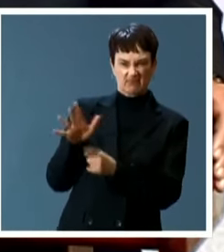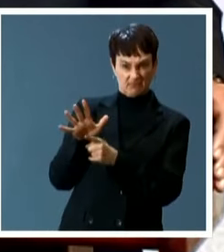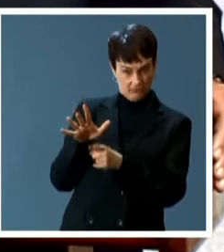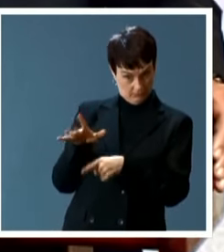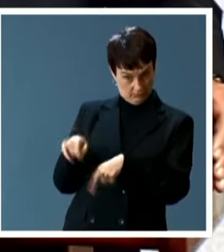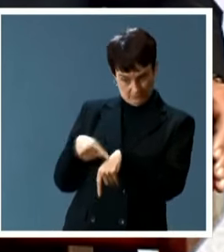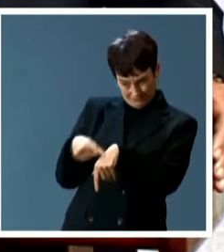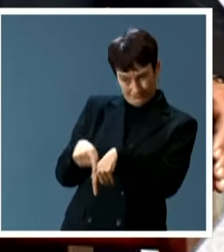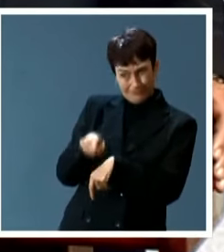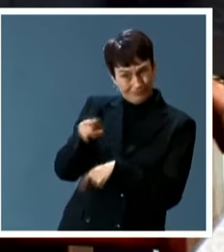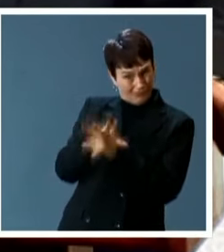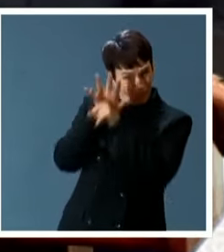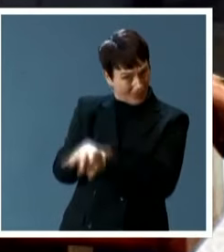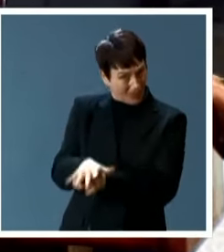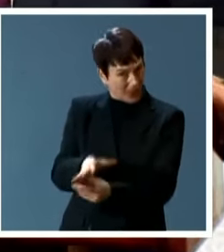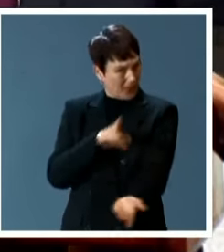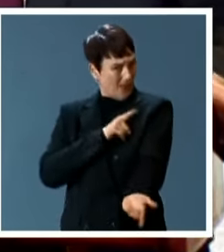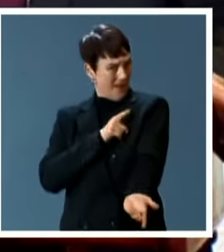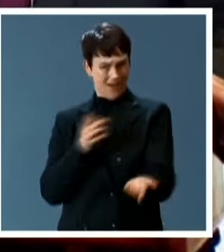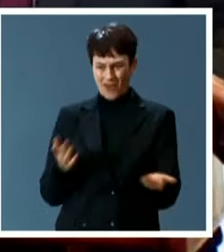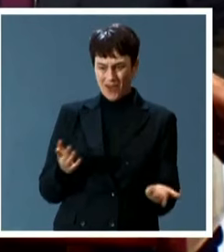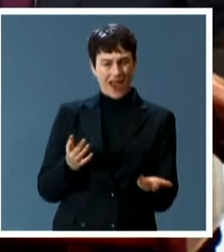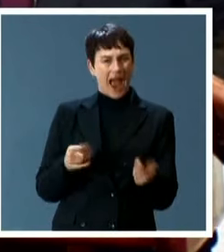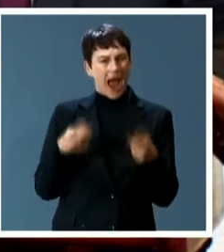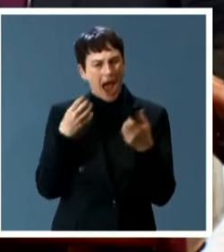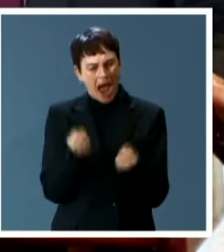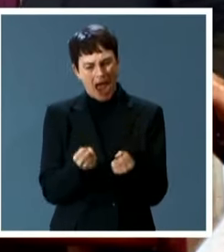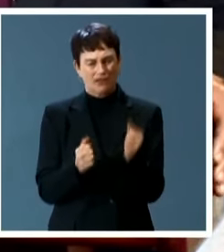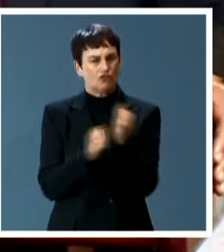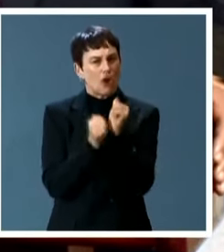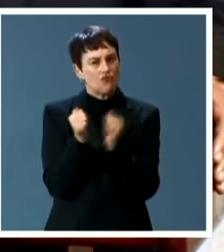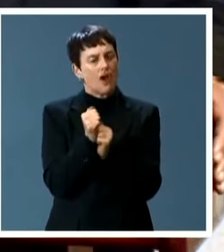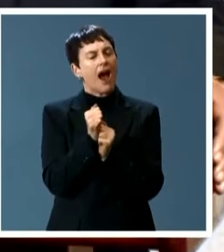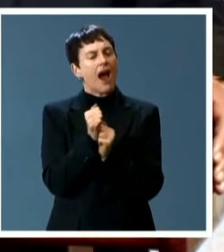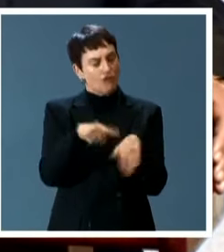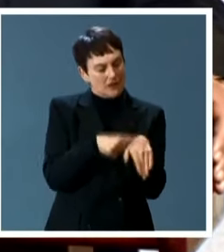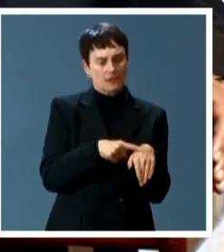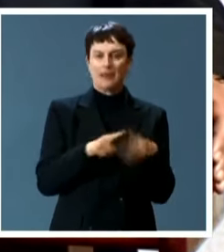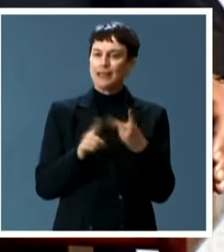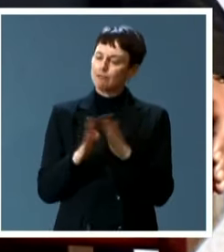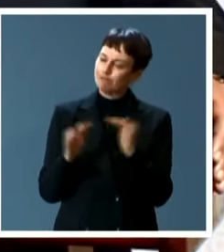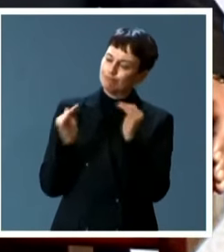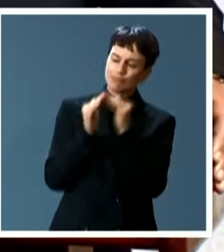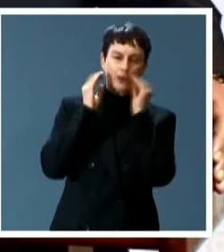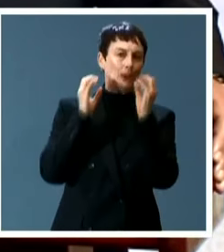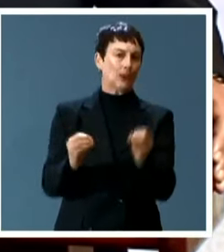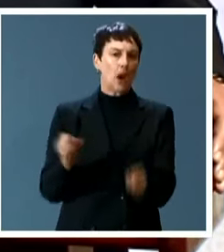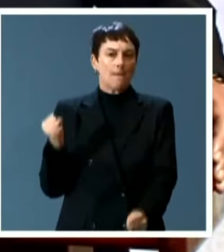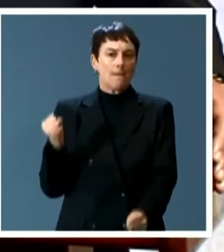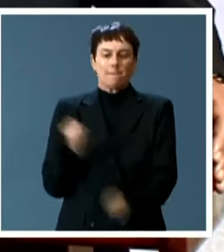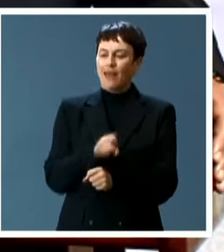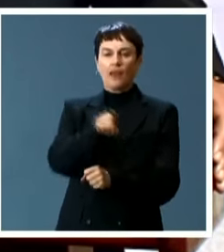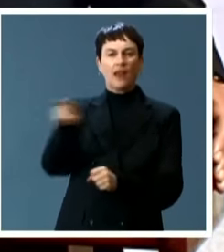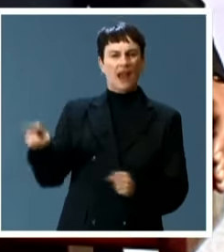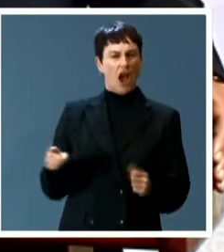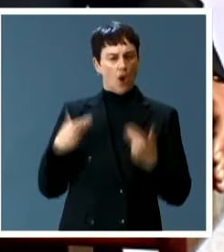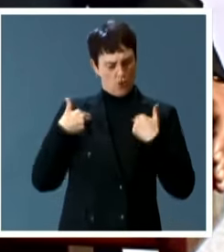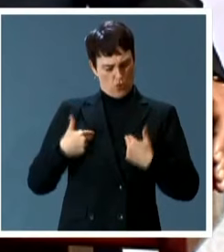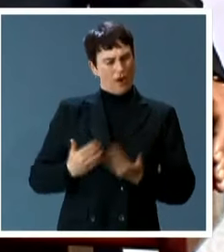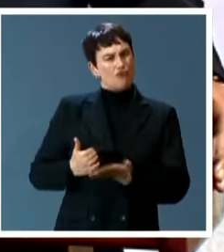color. Enough of the structural racism and systematic injustice that deny people their fundamental human